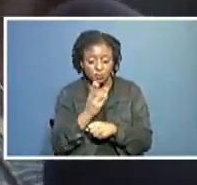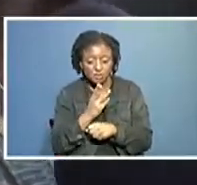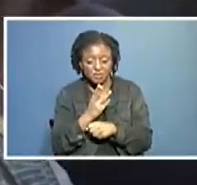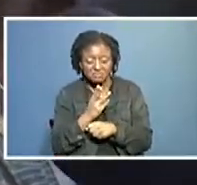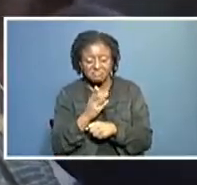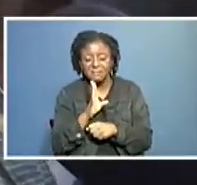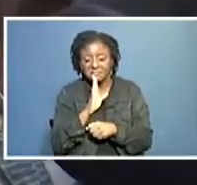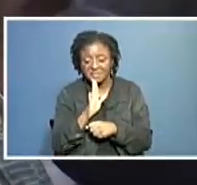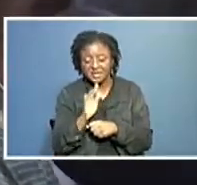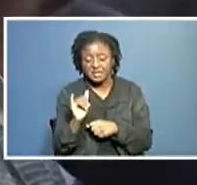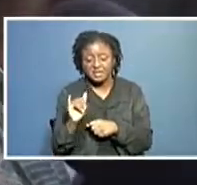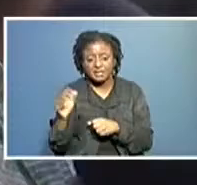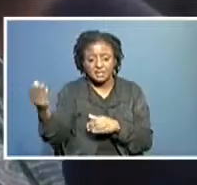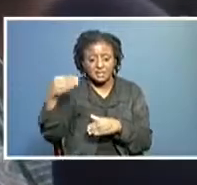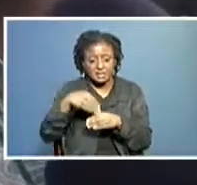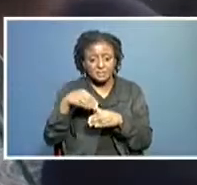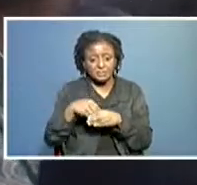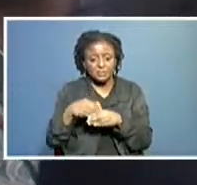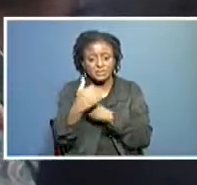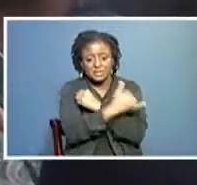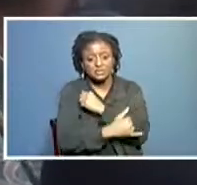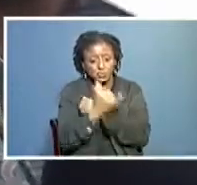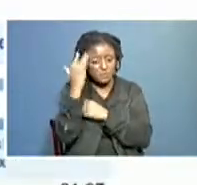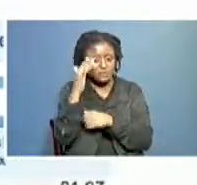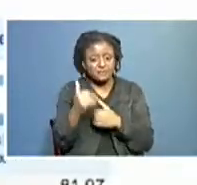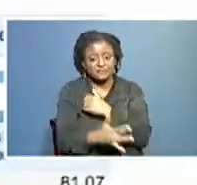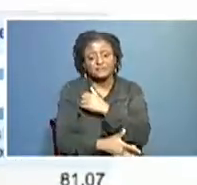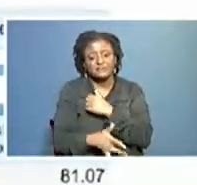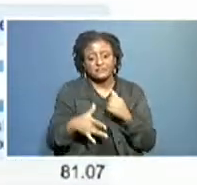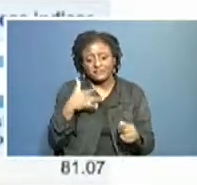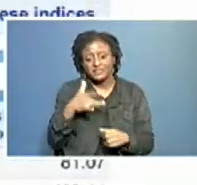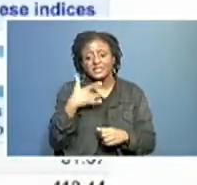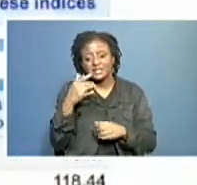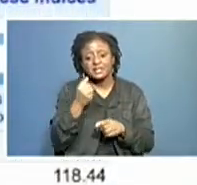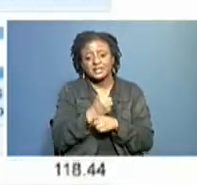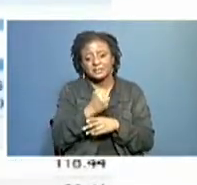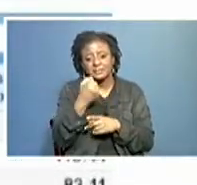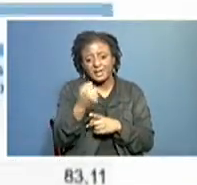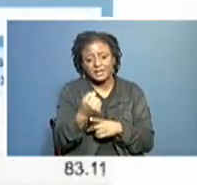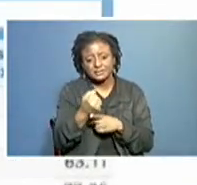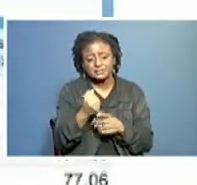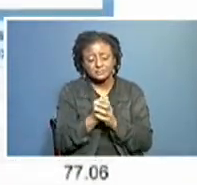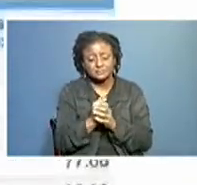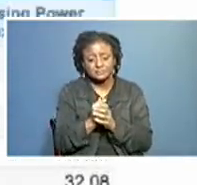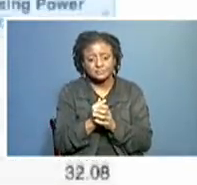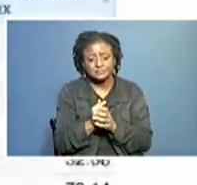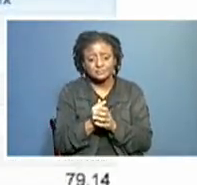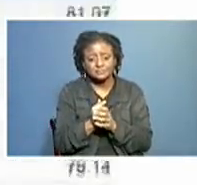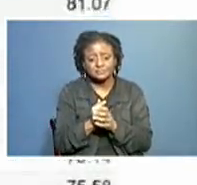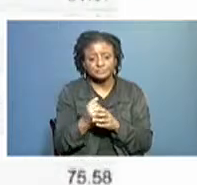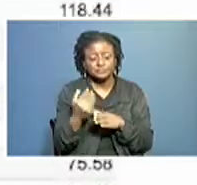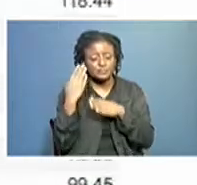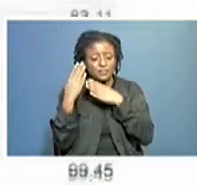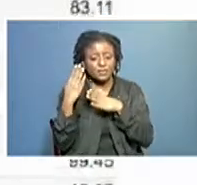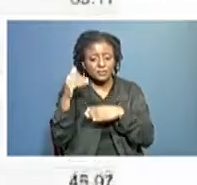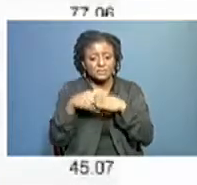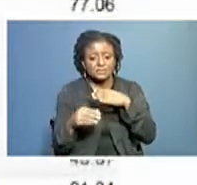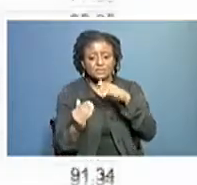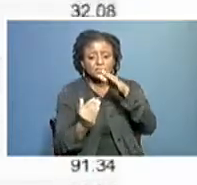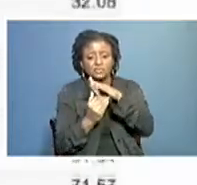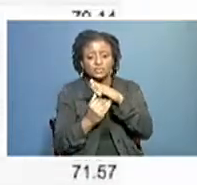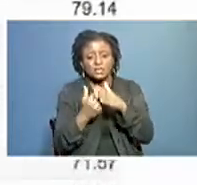country, we'll feel the effects of that. In related news, the Bahamas landing in the top 10 on